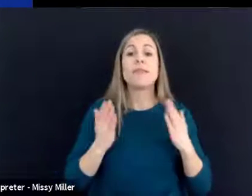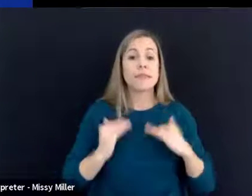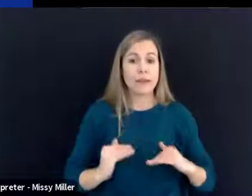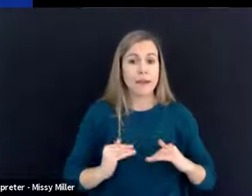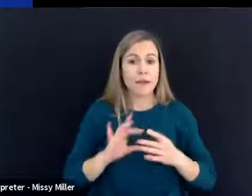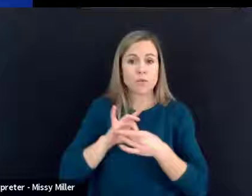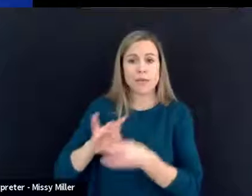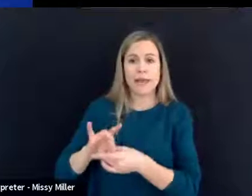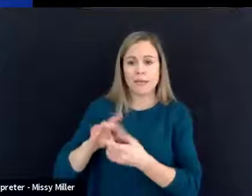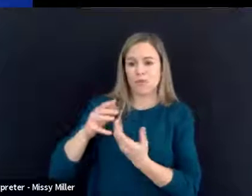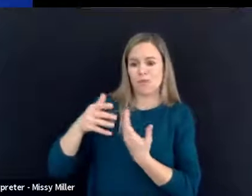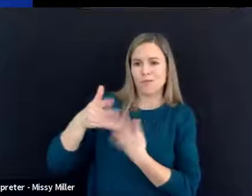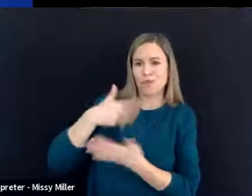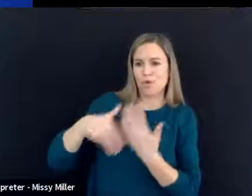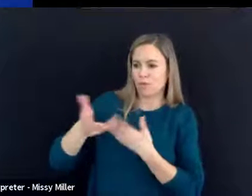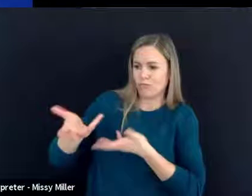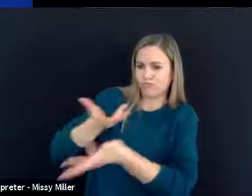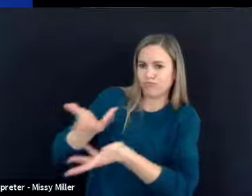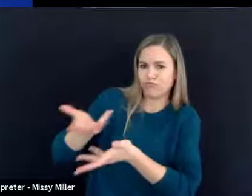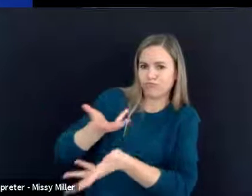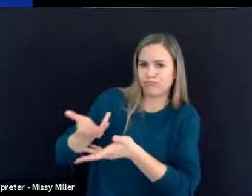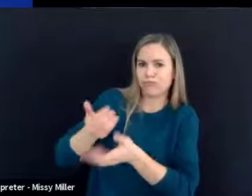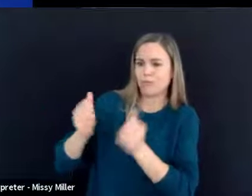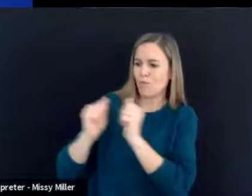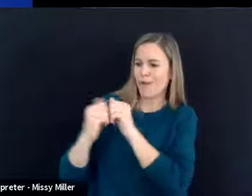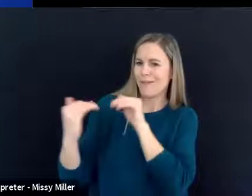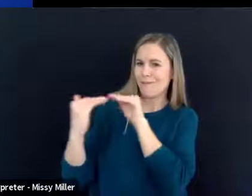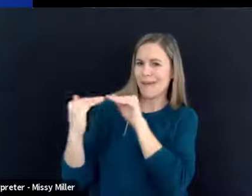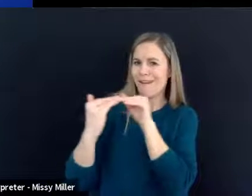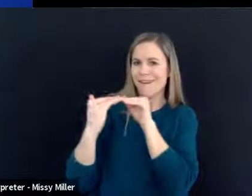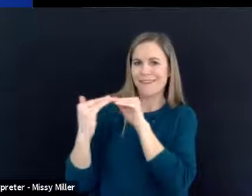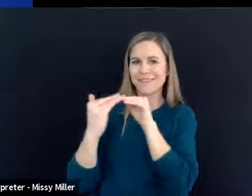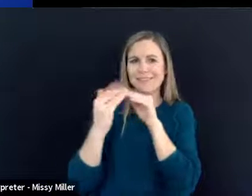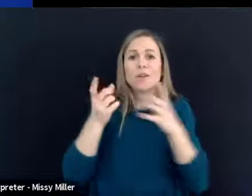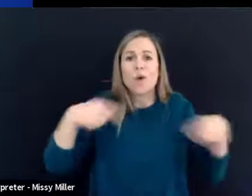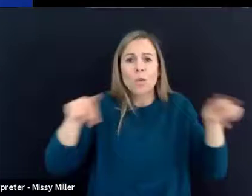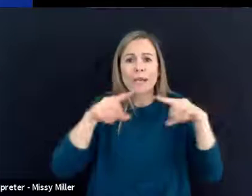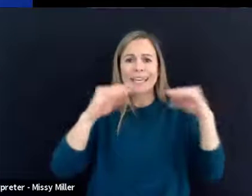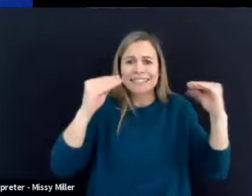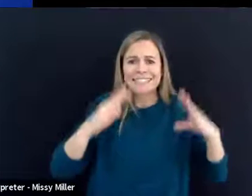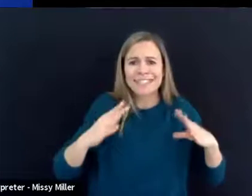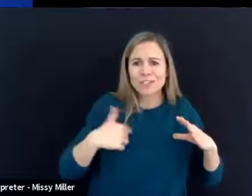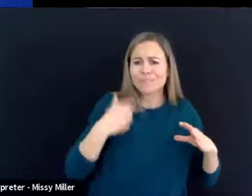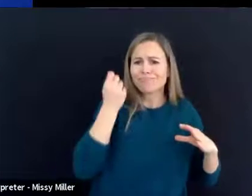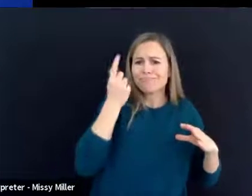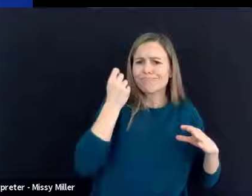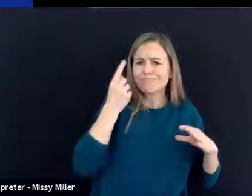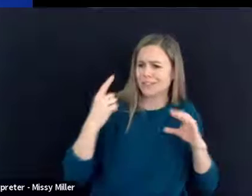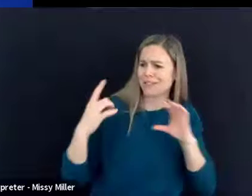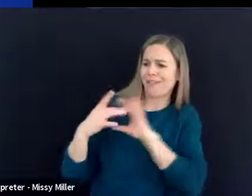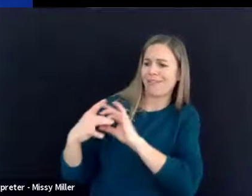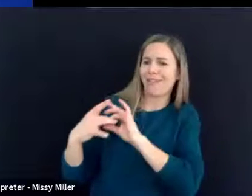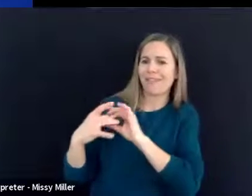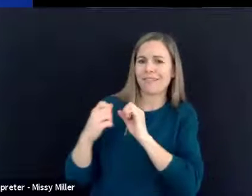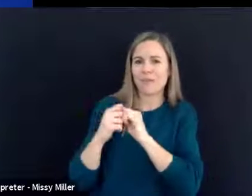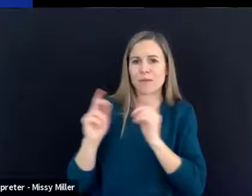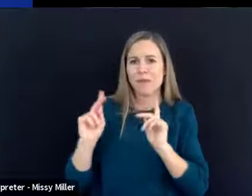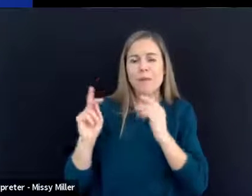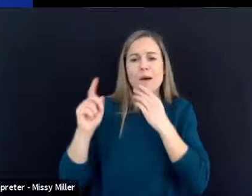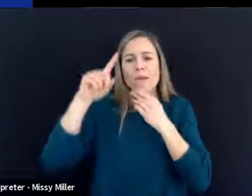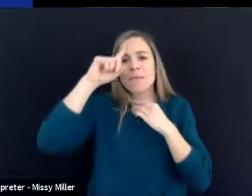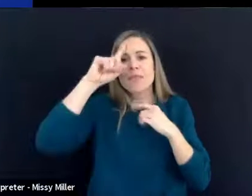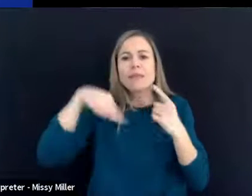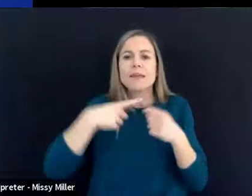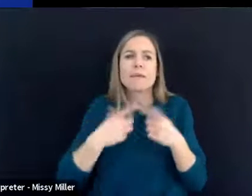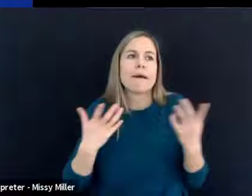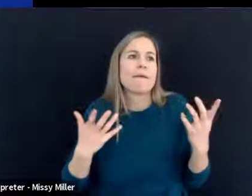terms of social interactions and the kinds of things that I think we as teachers can relate to more easily, think